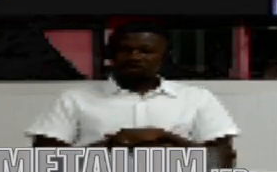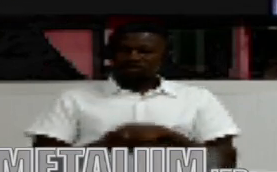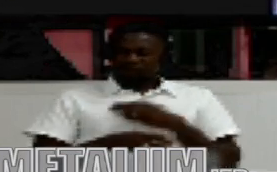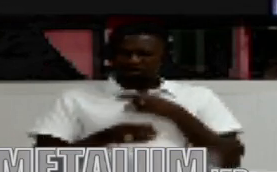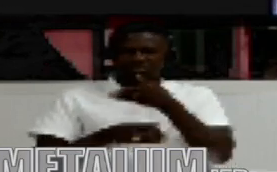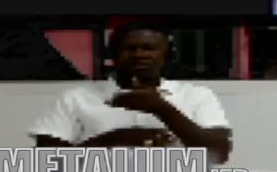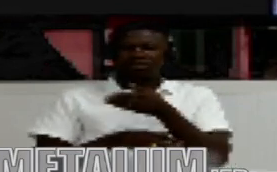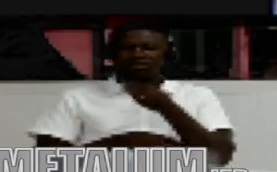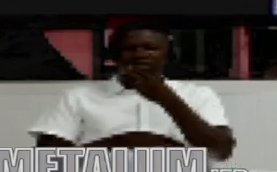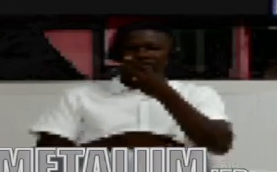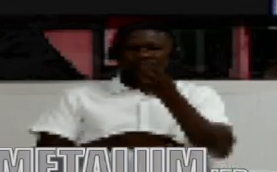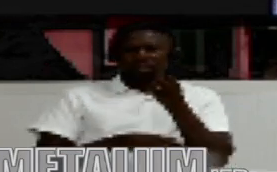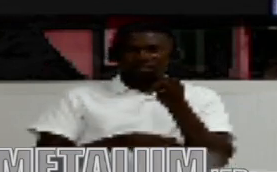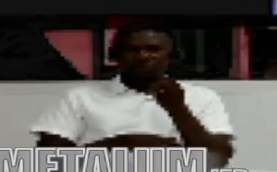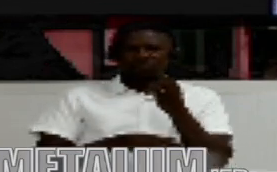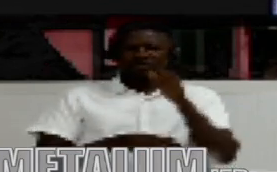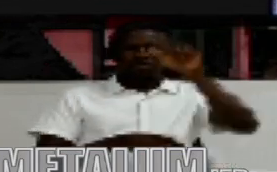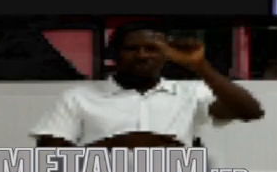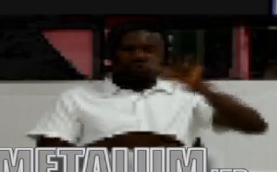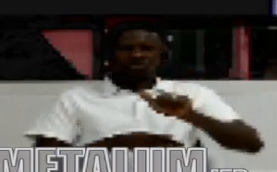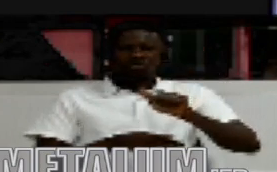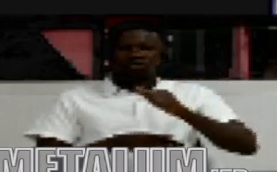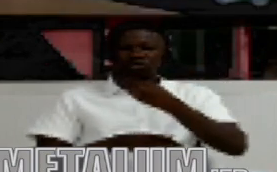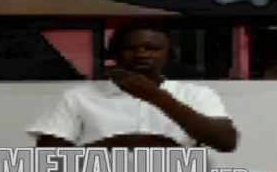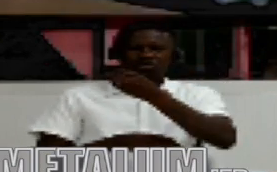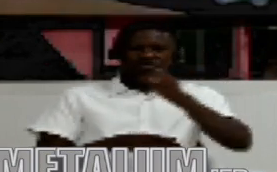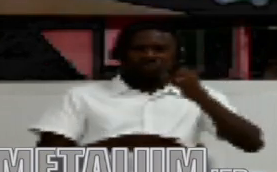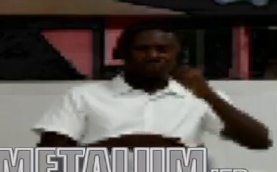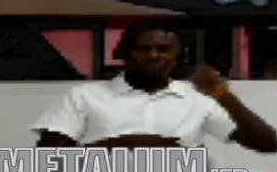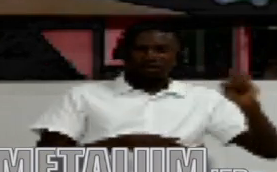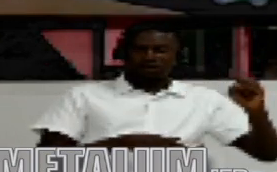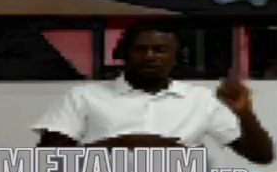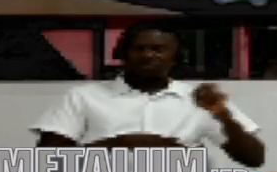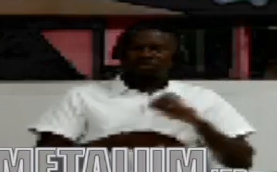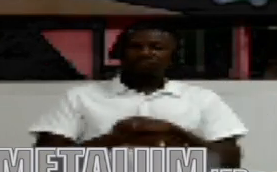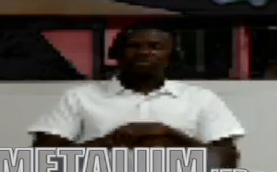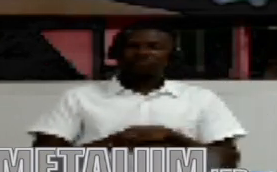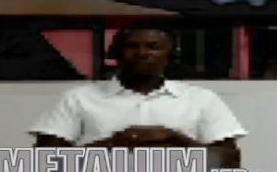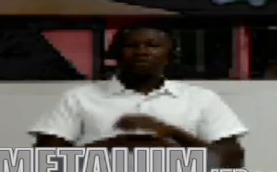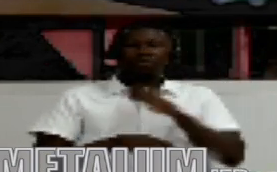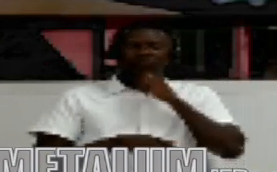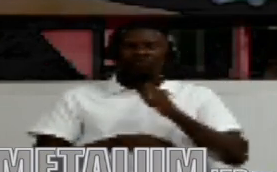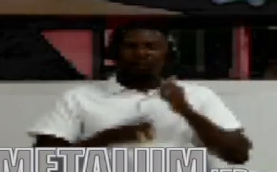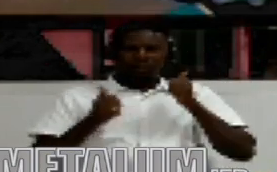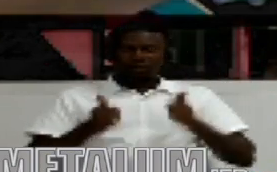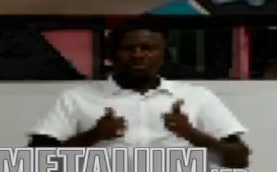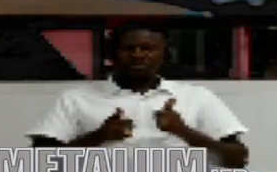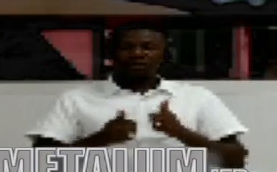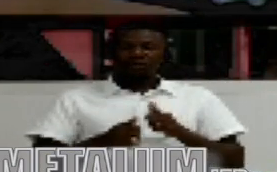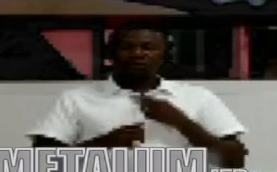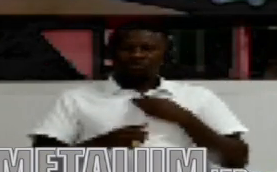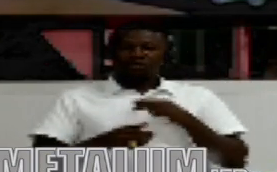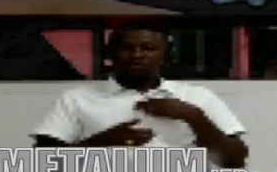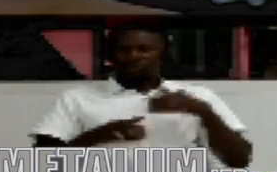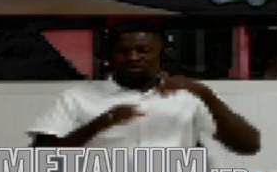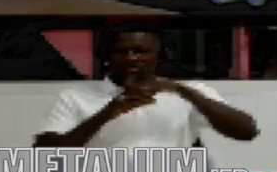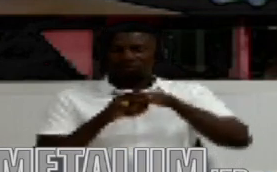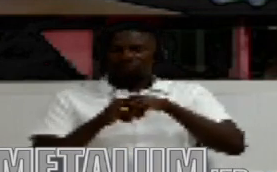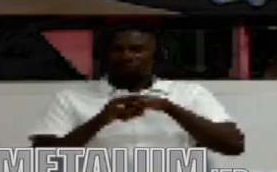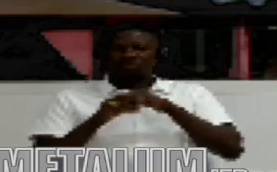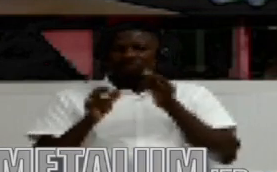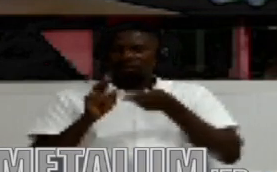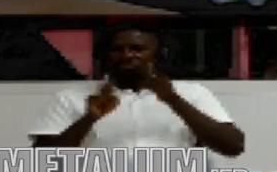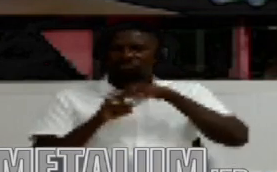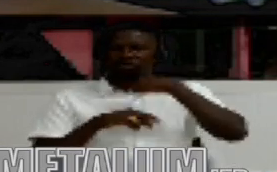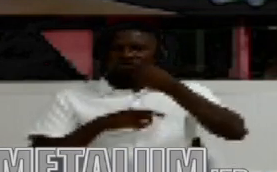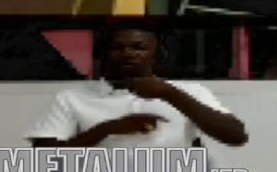30th of August 2000. Mr. Chairman, we would like to include the medical report from Cairo, Egypt,